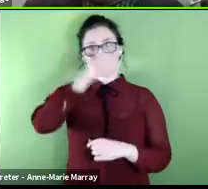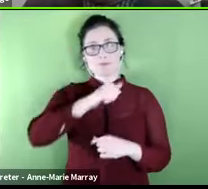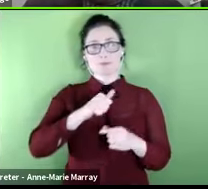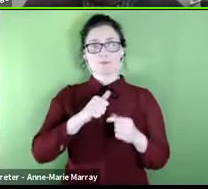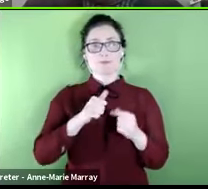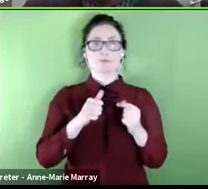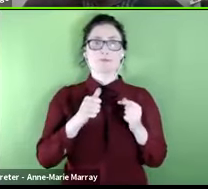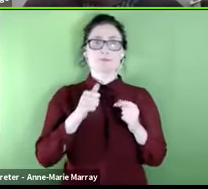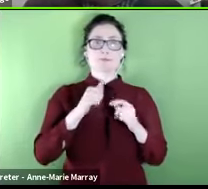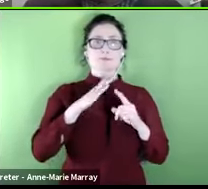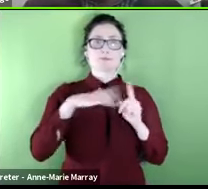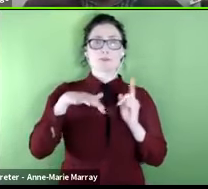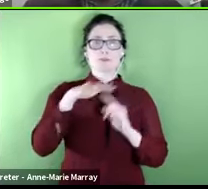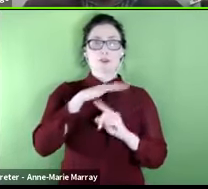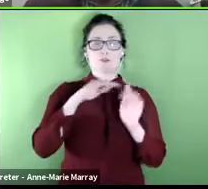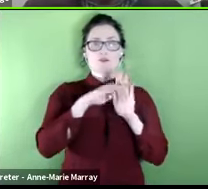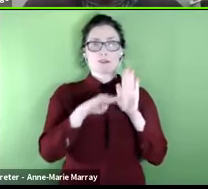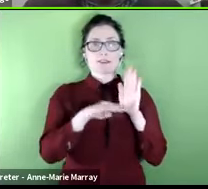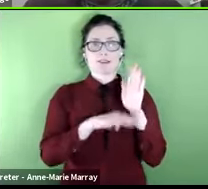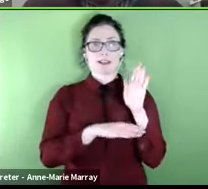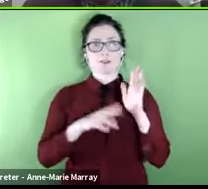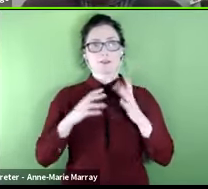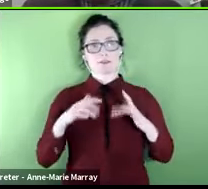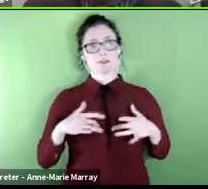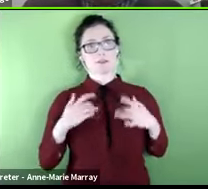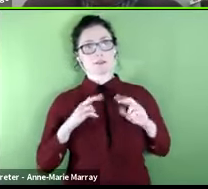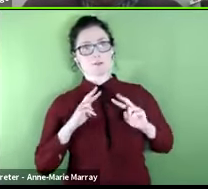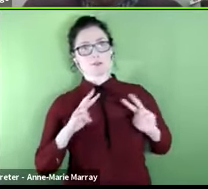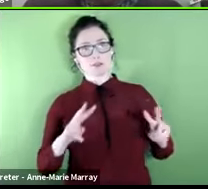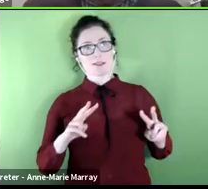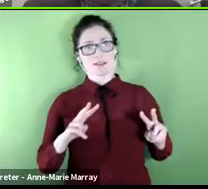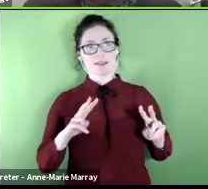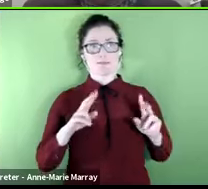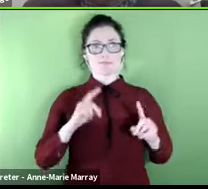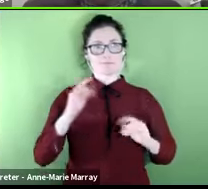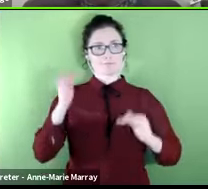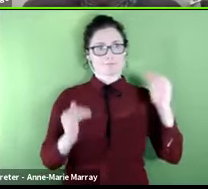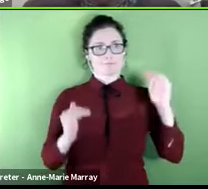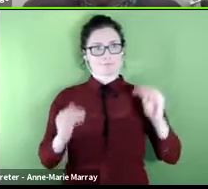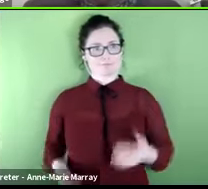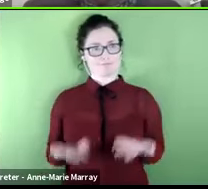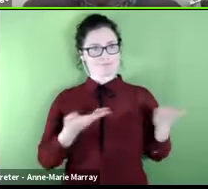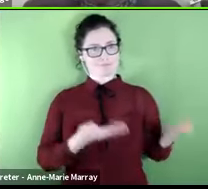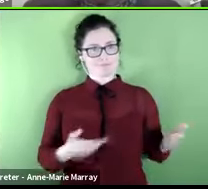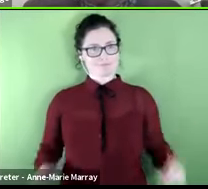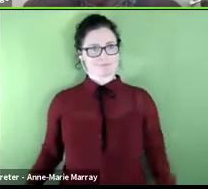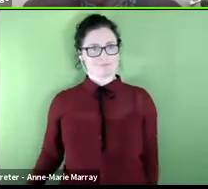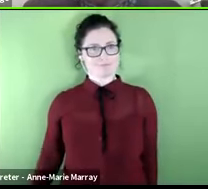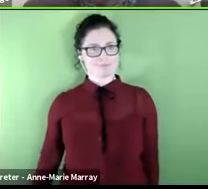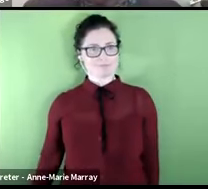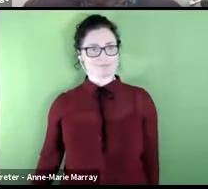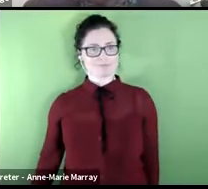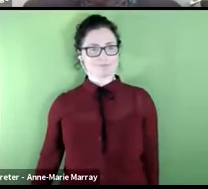social inequality, and subjective perceptions of inequality. Thank you, Svetlana. Thank you.